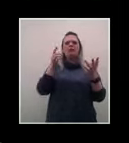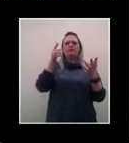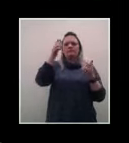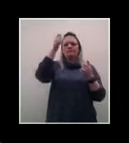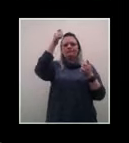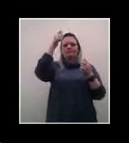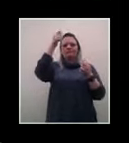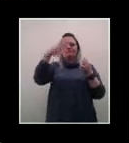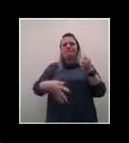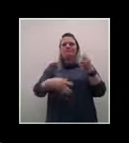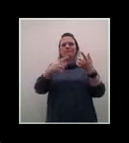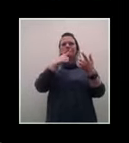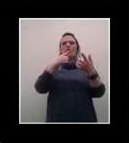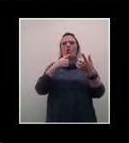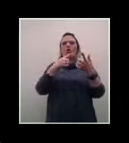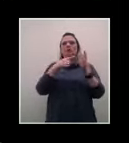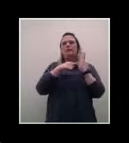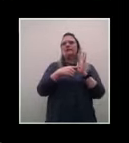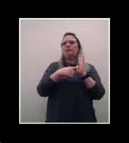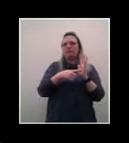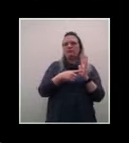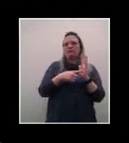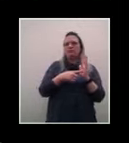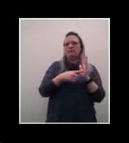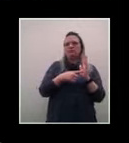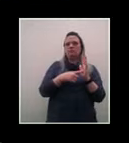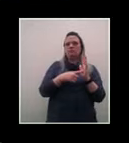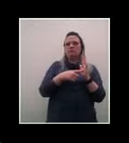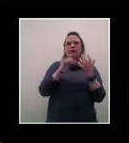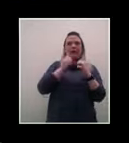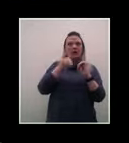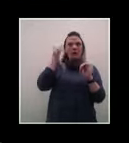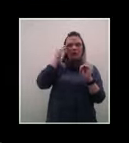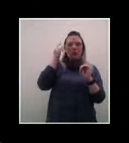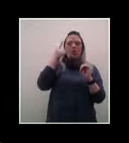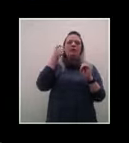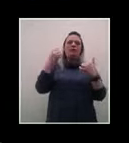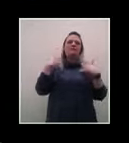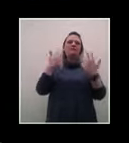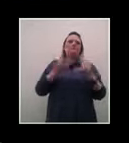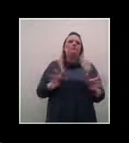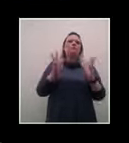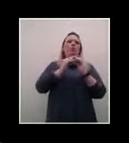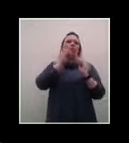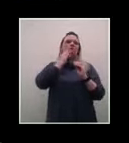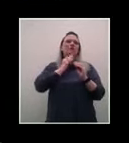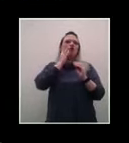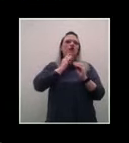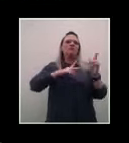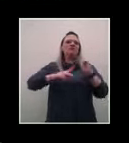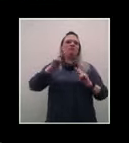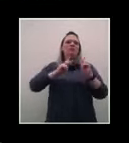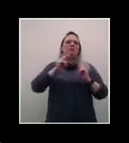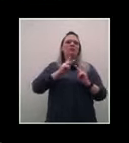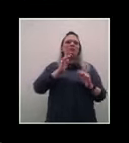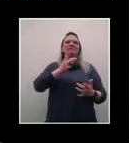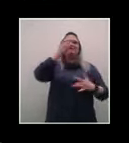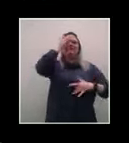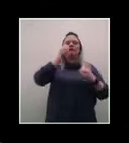now of COVID-19. And we know this because we have more experience of people in the United States being ill with